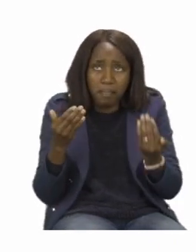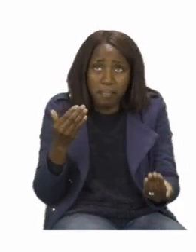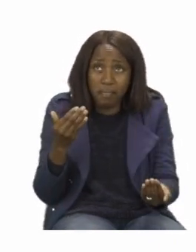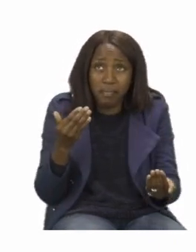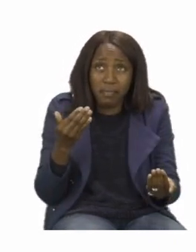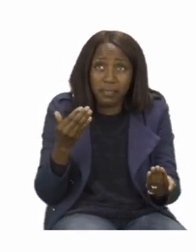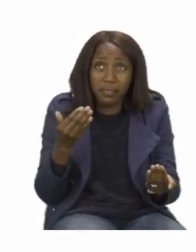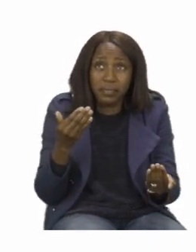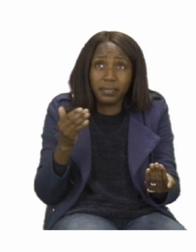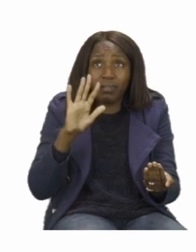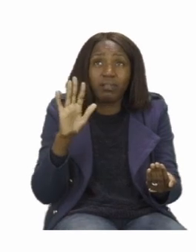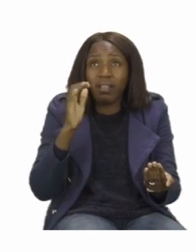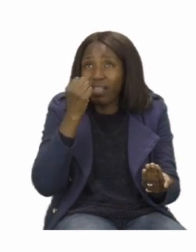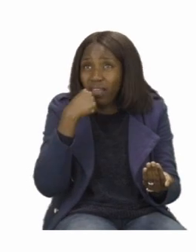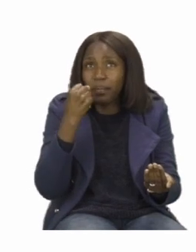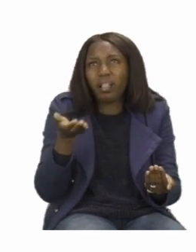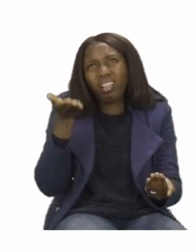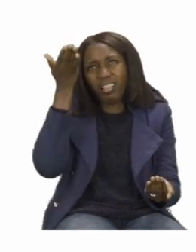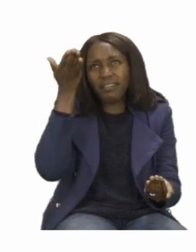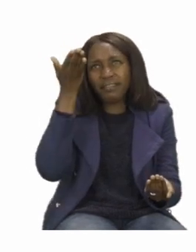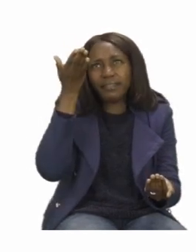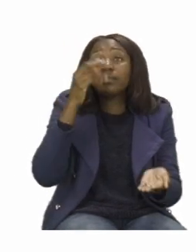it's lower, we can say that it is